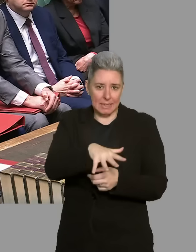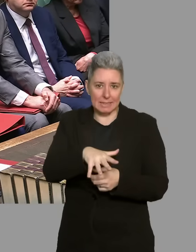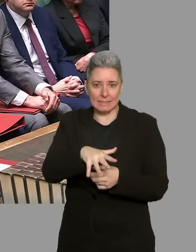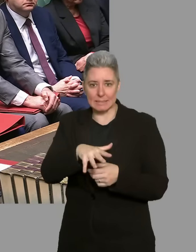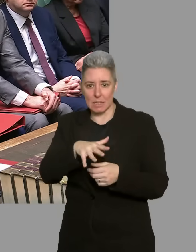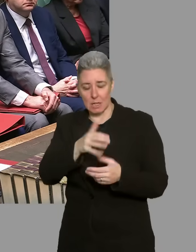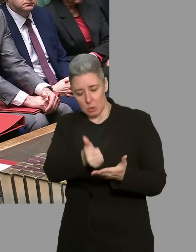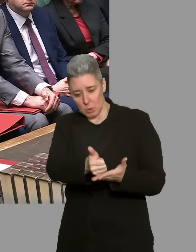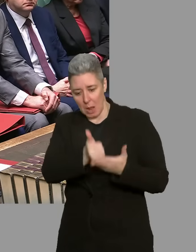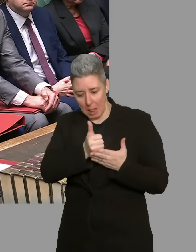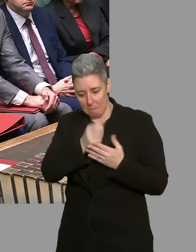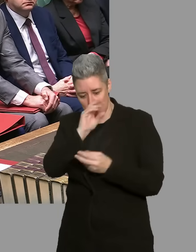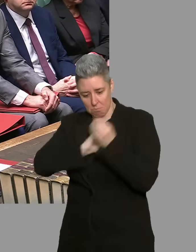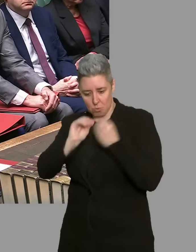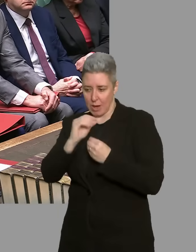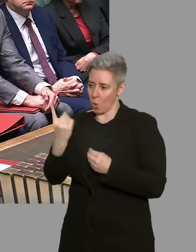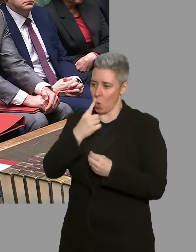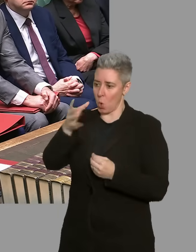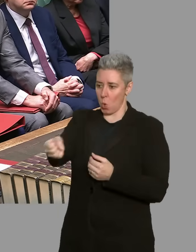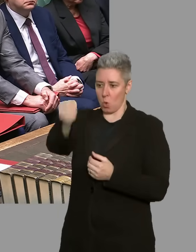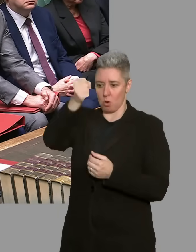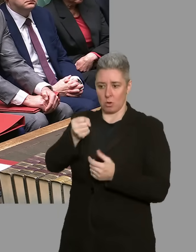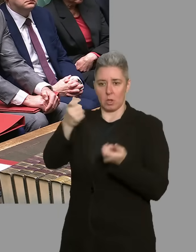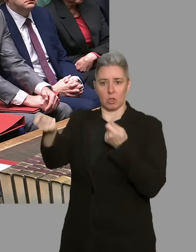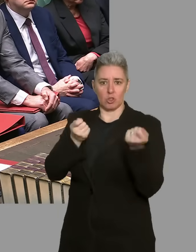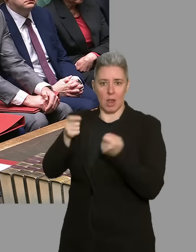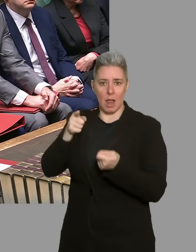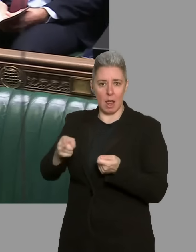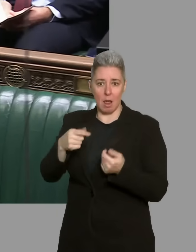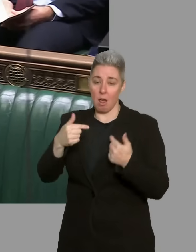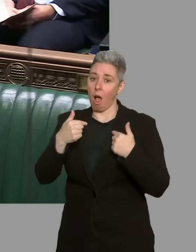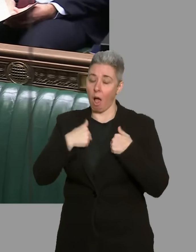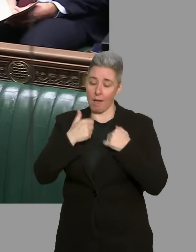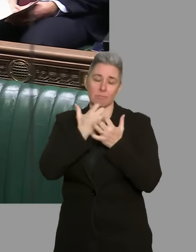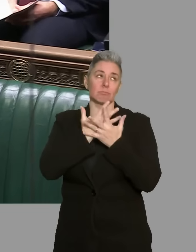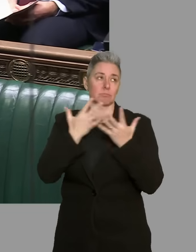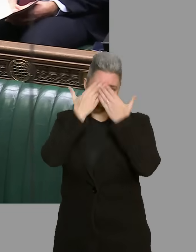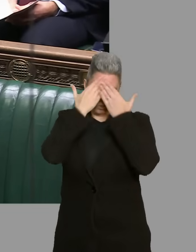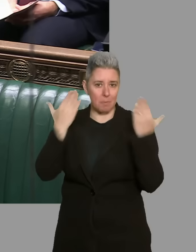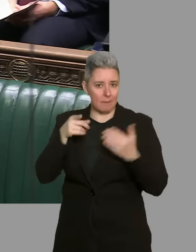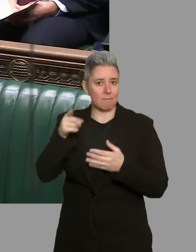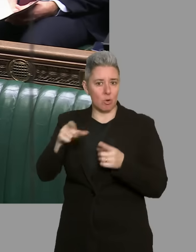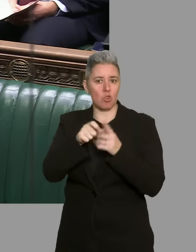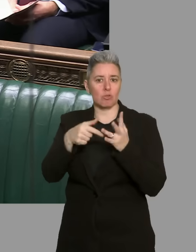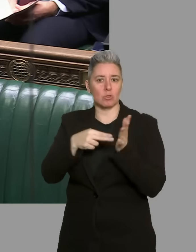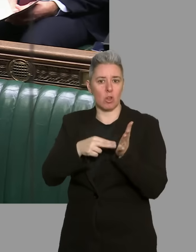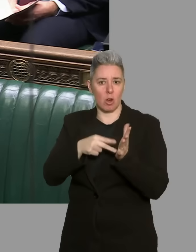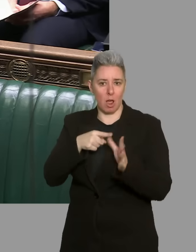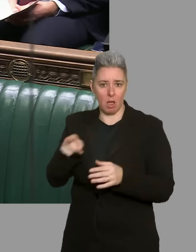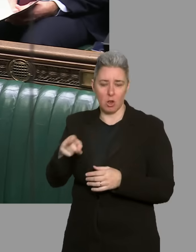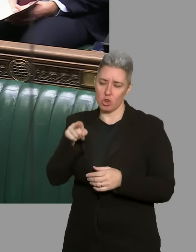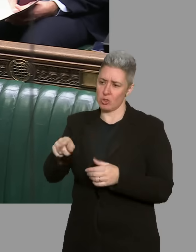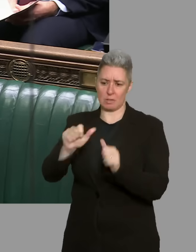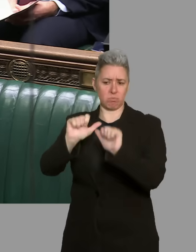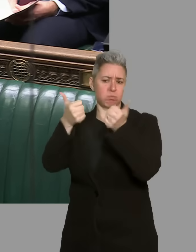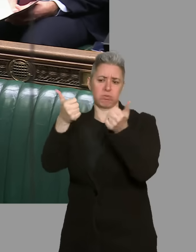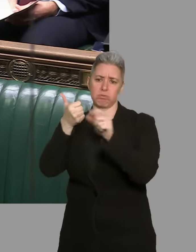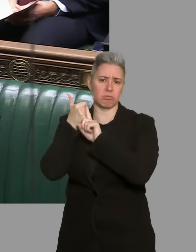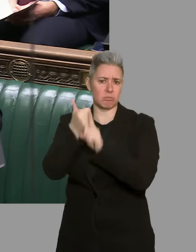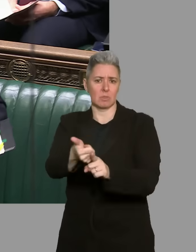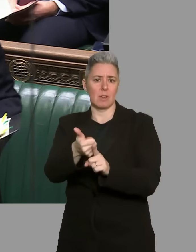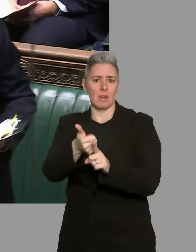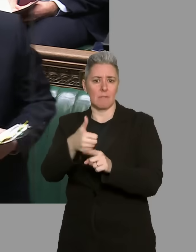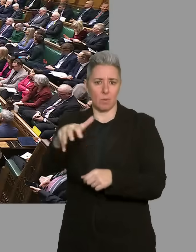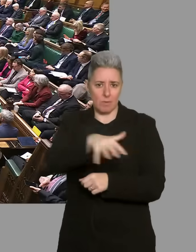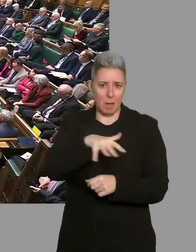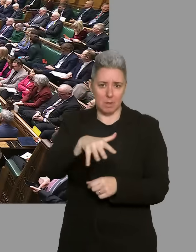families. We'll make sure that we select a chair of the highest standard who has the independence and expertise needed to deliver the real change that